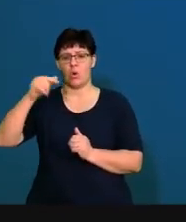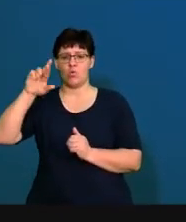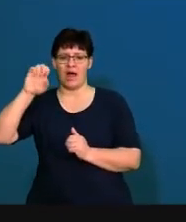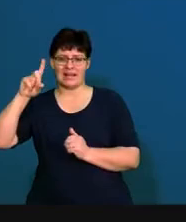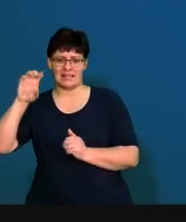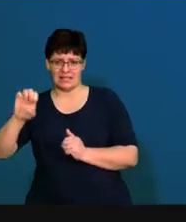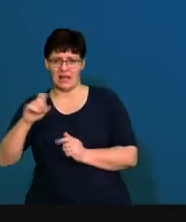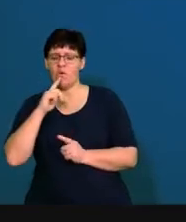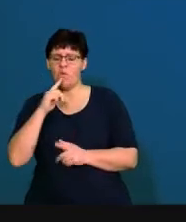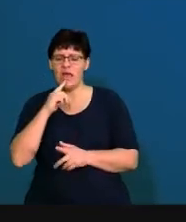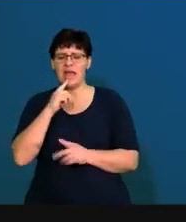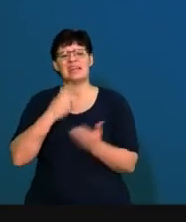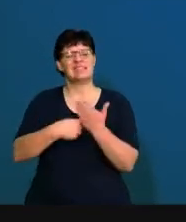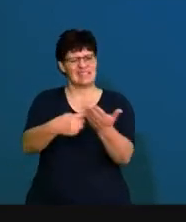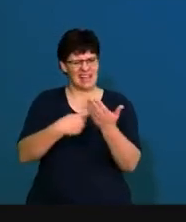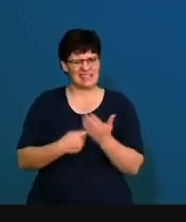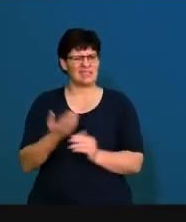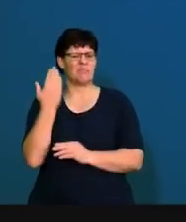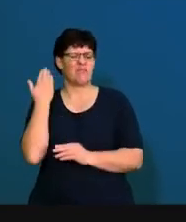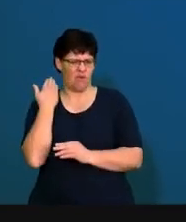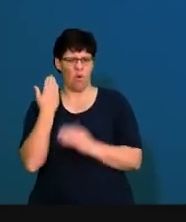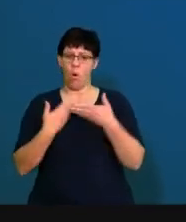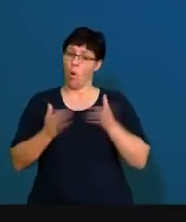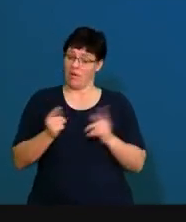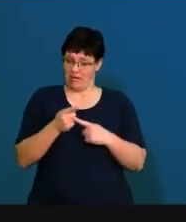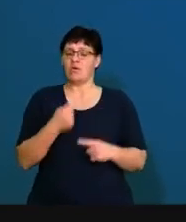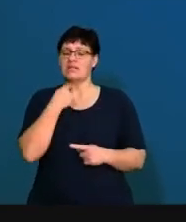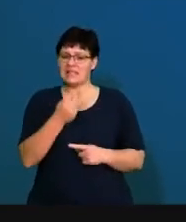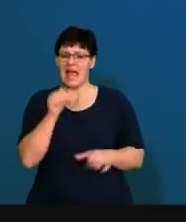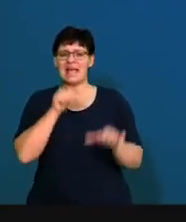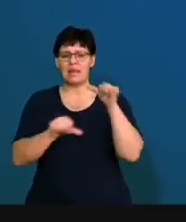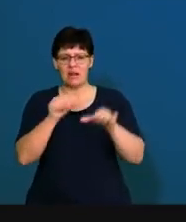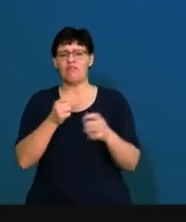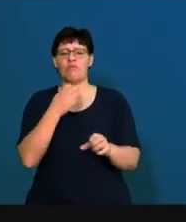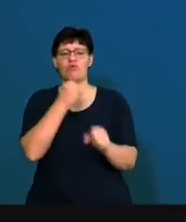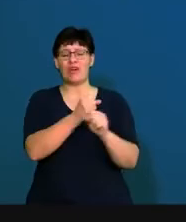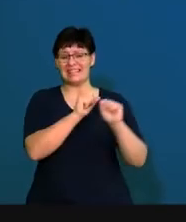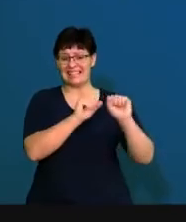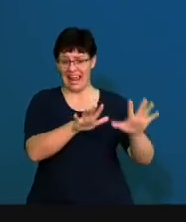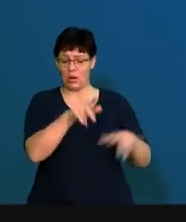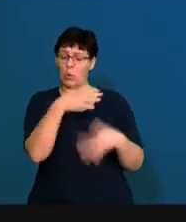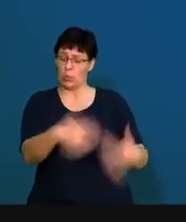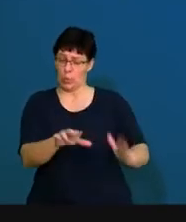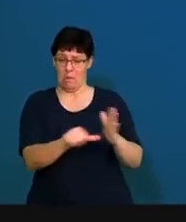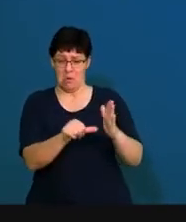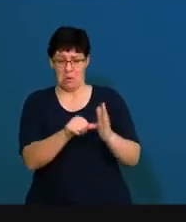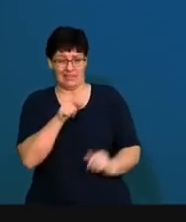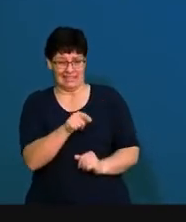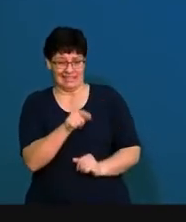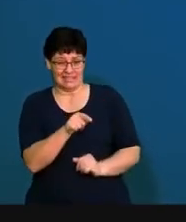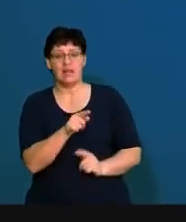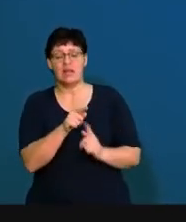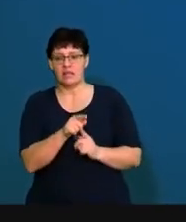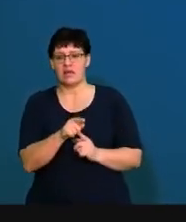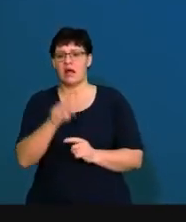discussed in our opening segment. We said chemical formula from grade 10 is very important. And